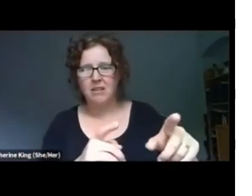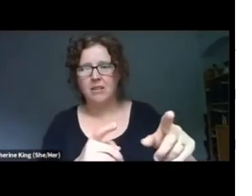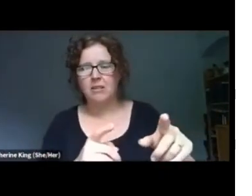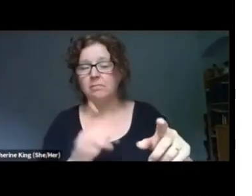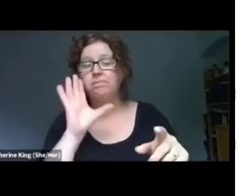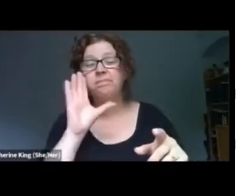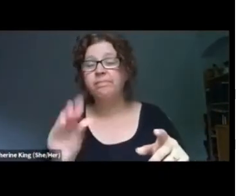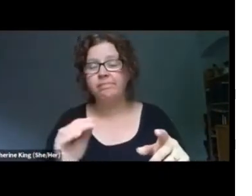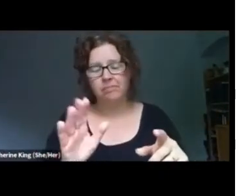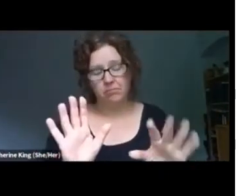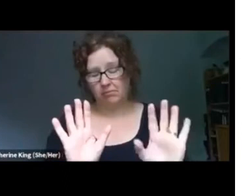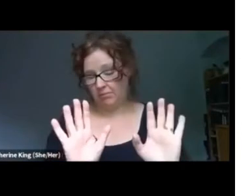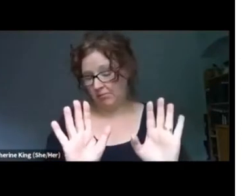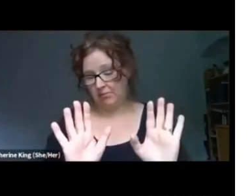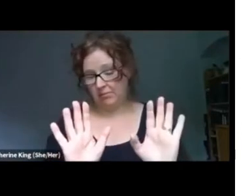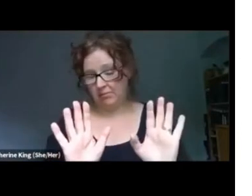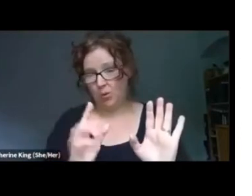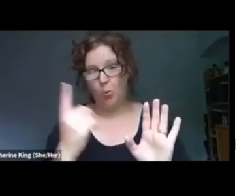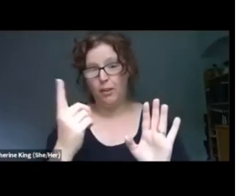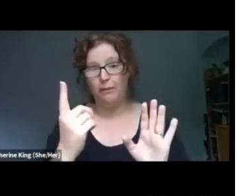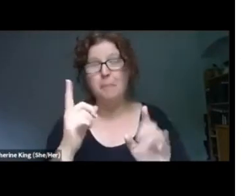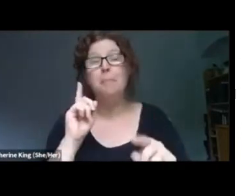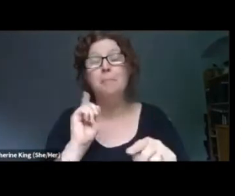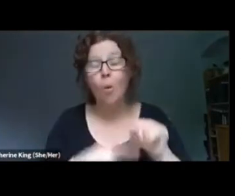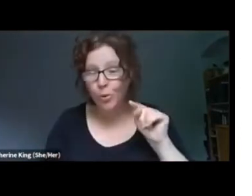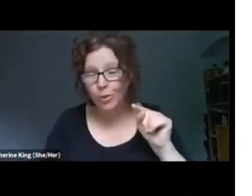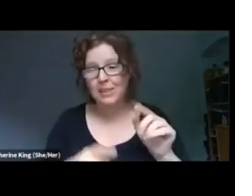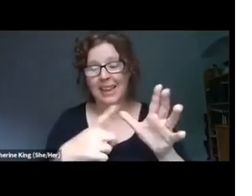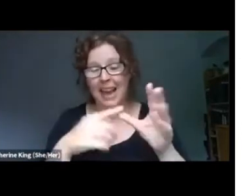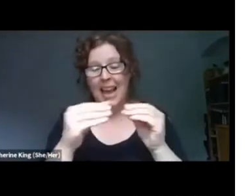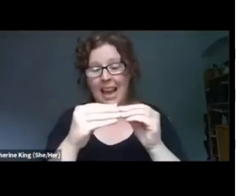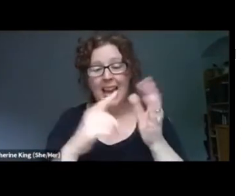as one of the most ableist things I have ever experienced.